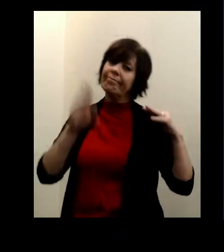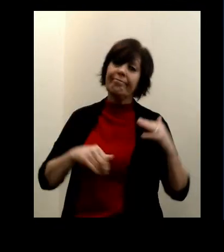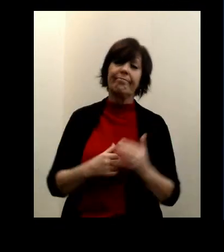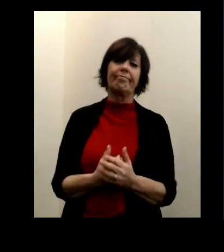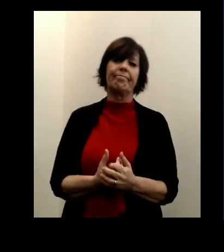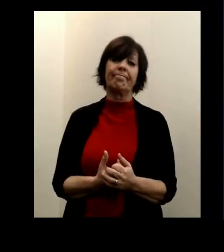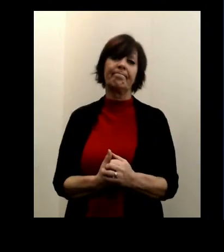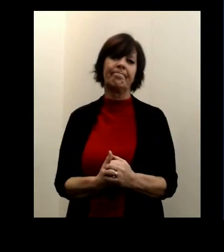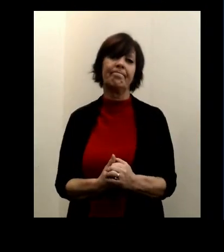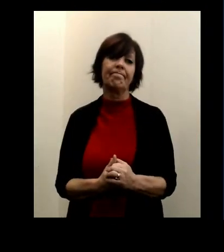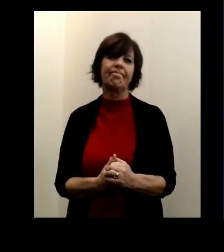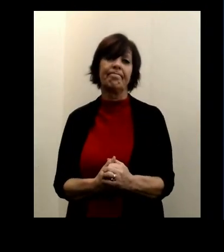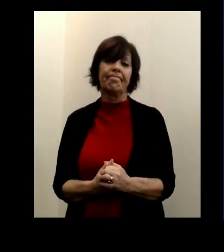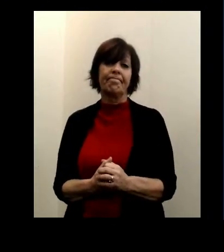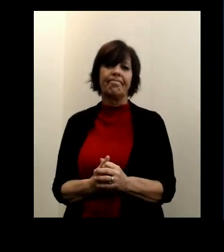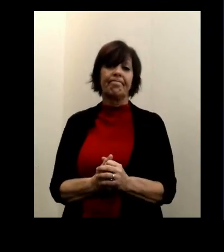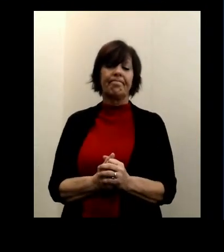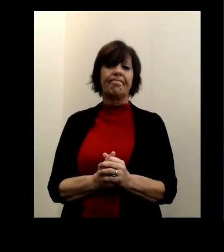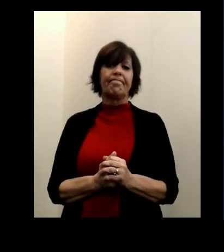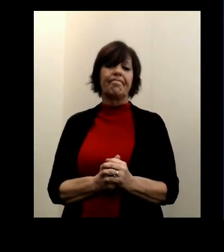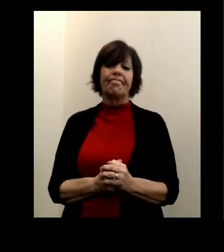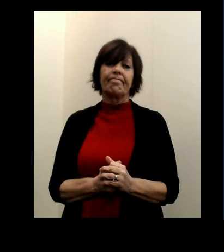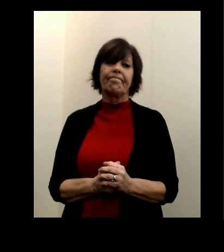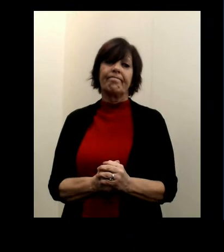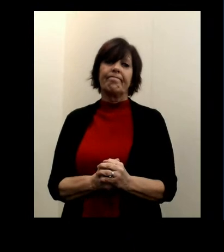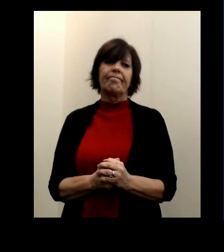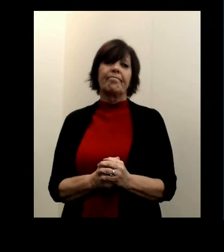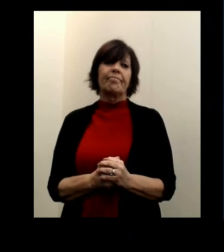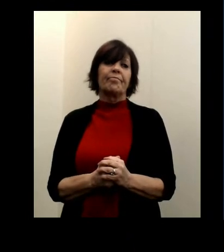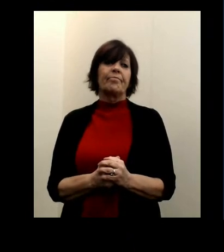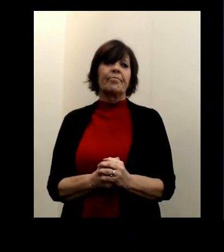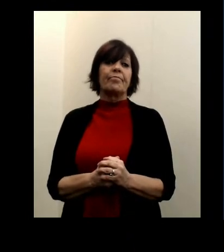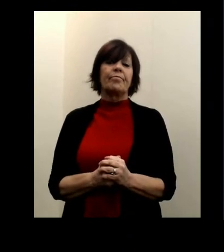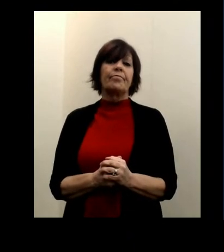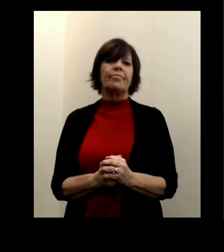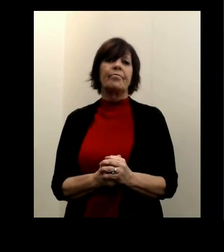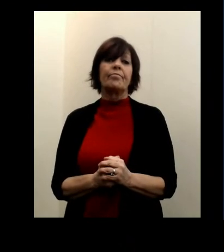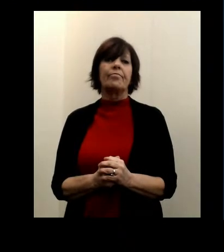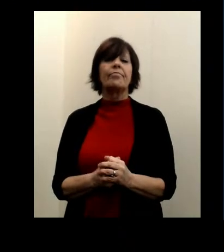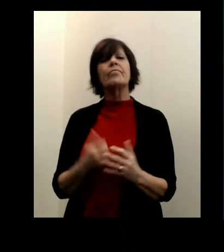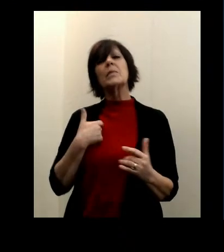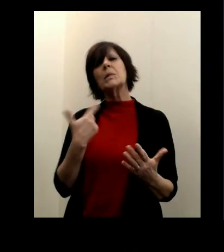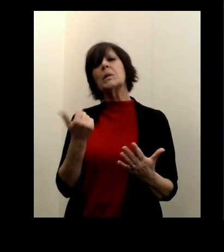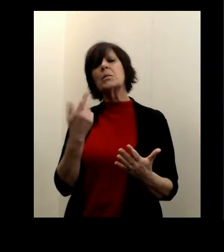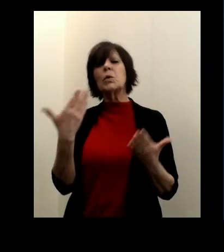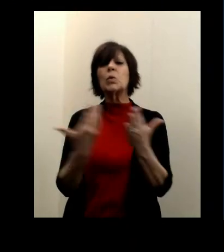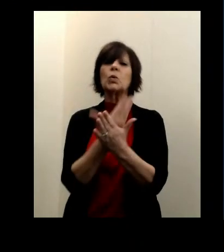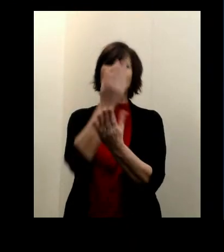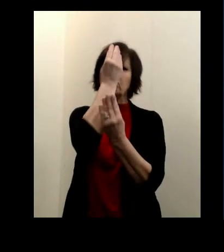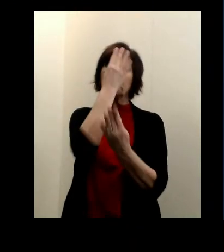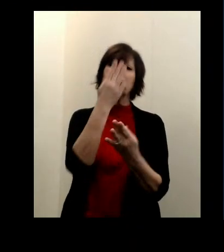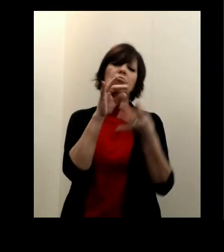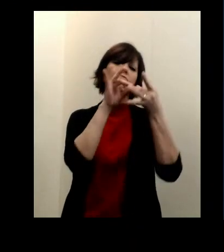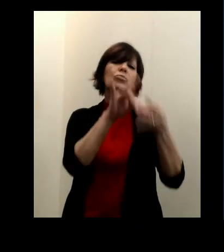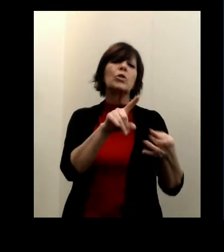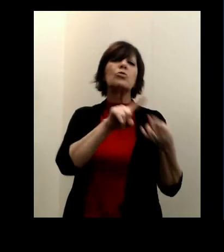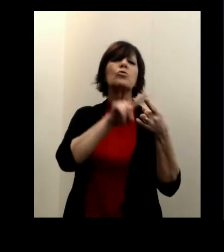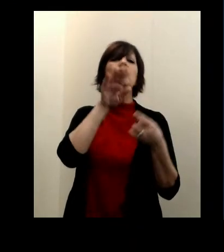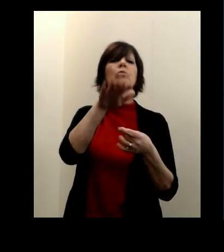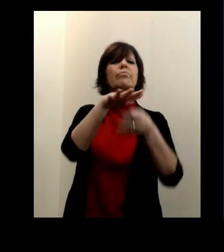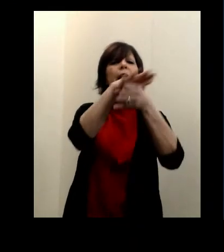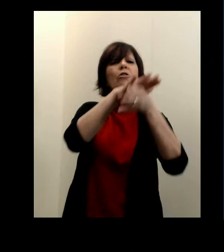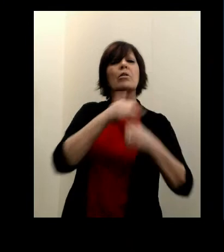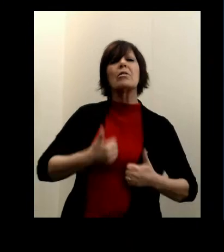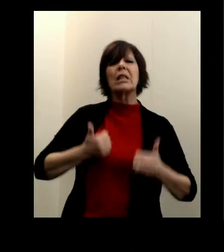are in the hospital as a result of COVID-19. We have a little new data with regards to zip code and positivity rate for the